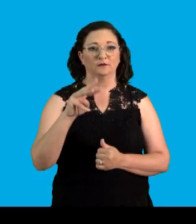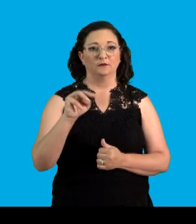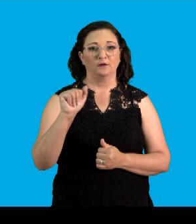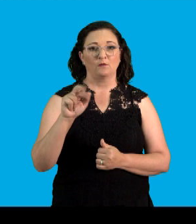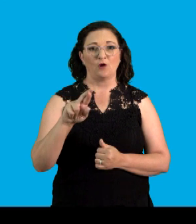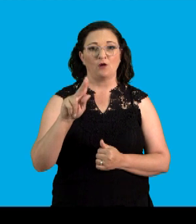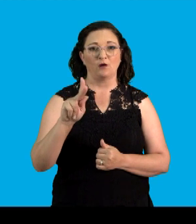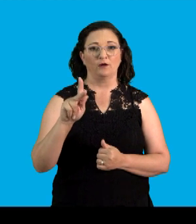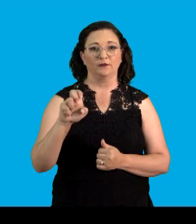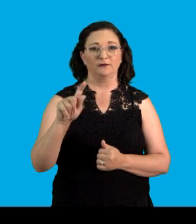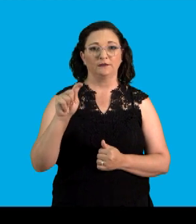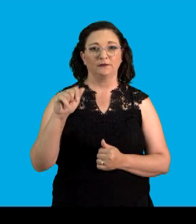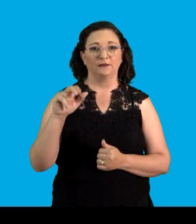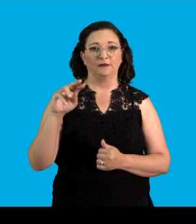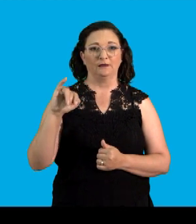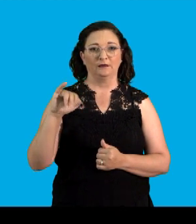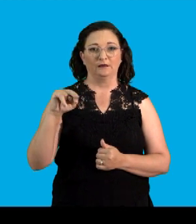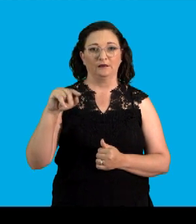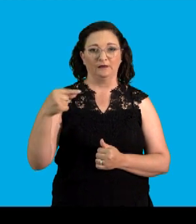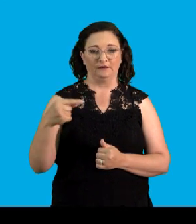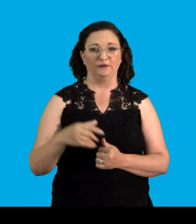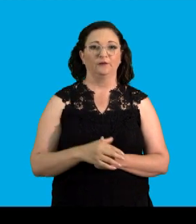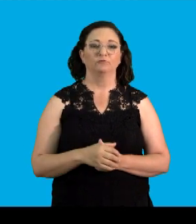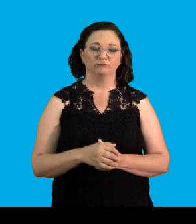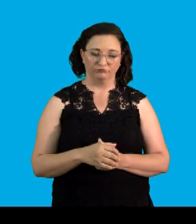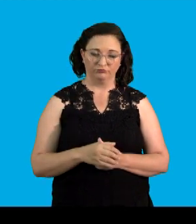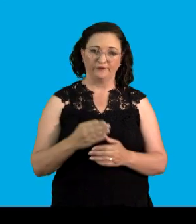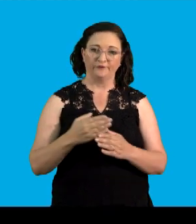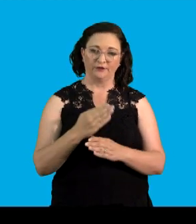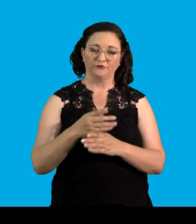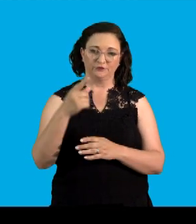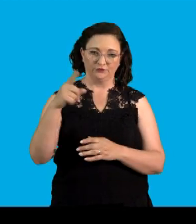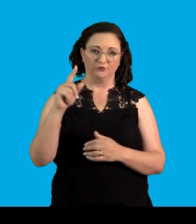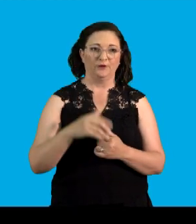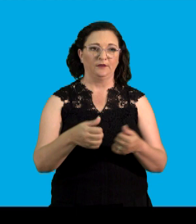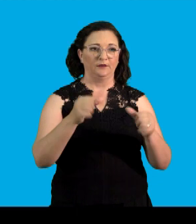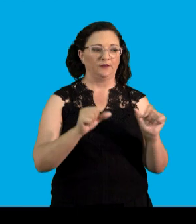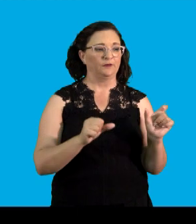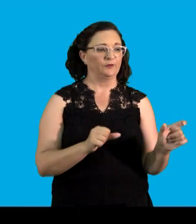marketing function. That's what you write. You write marketing. Then you move. You go to